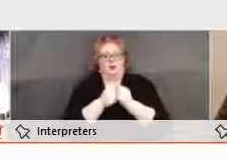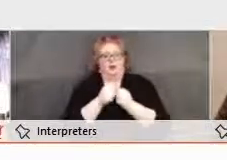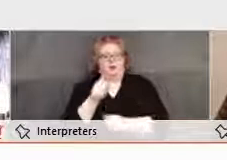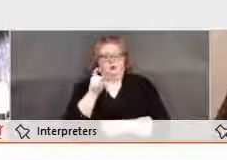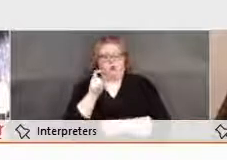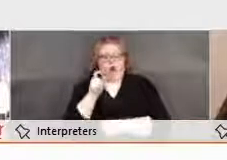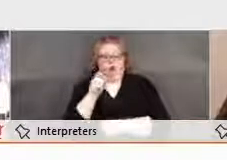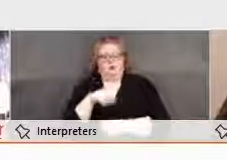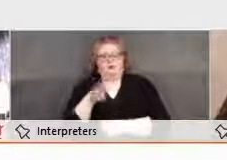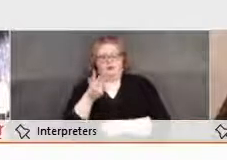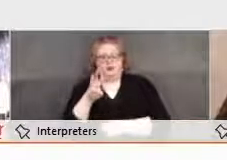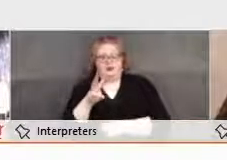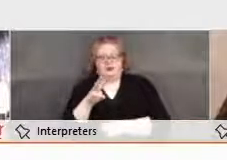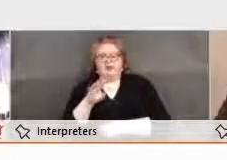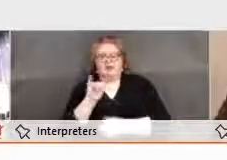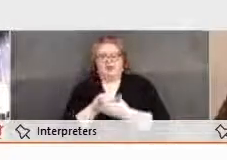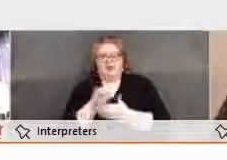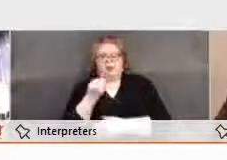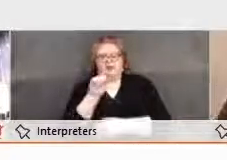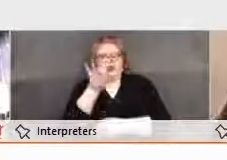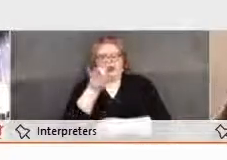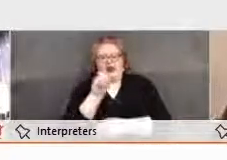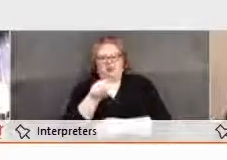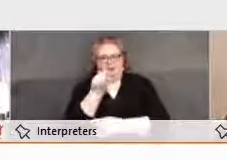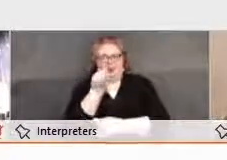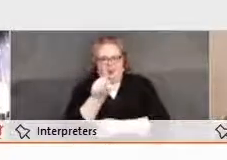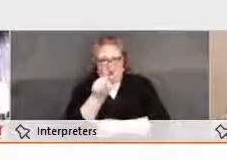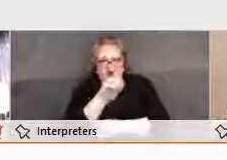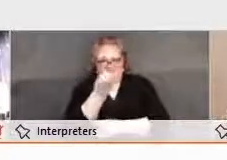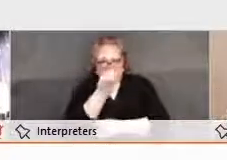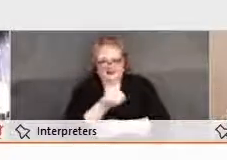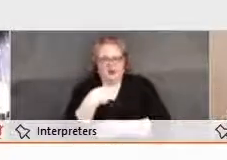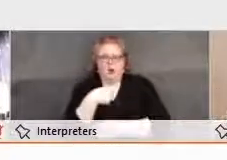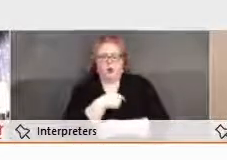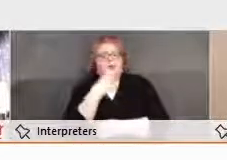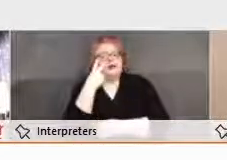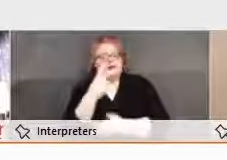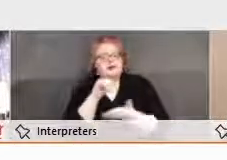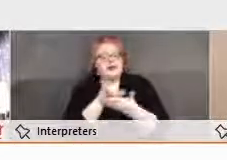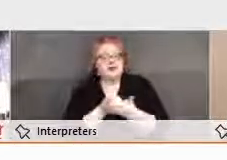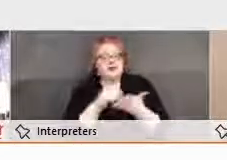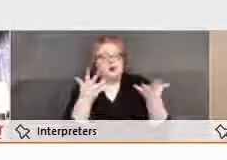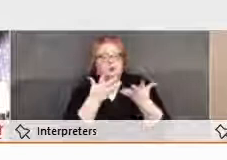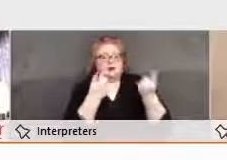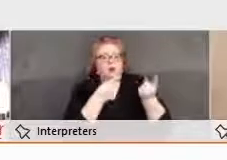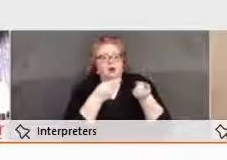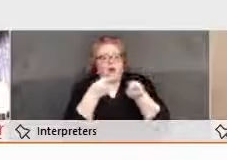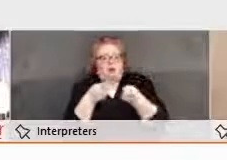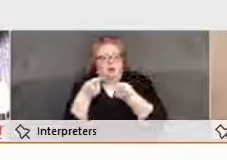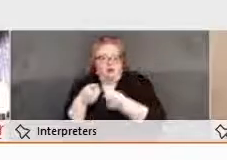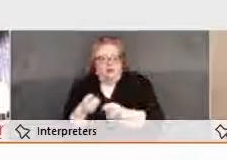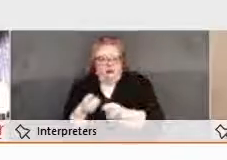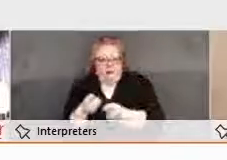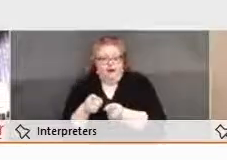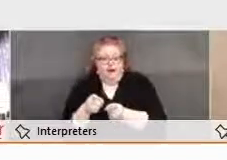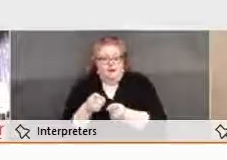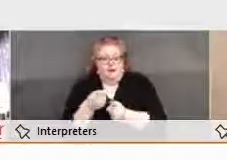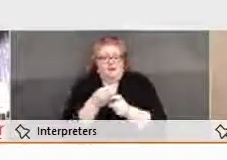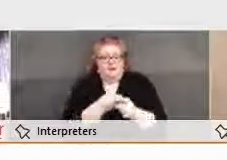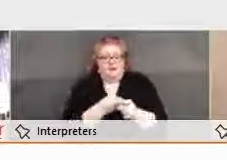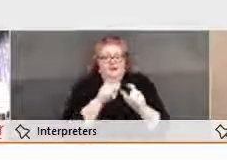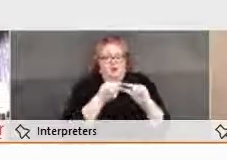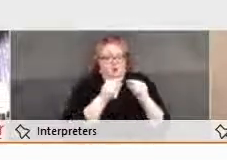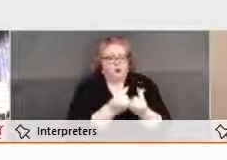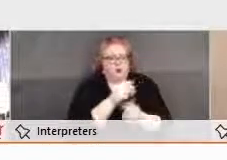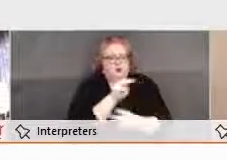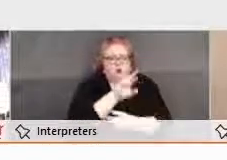80.1. So we've seen a trend really for some of our groups in March, certainly